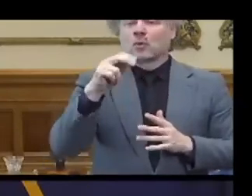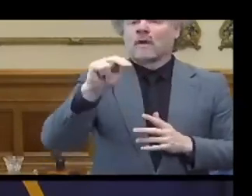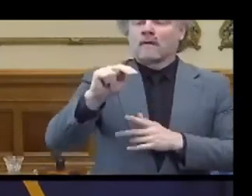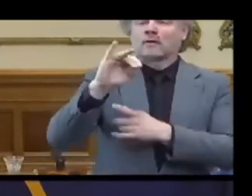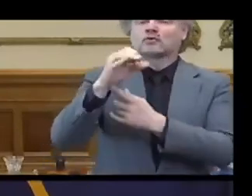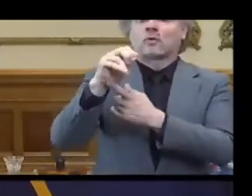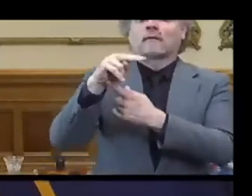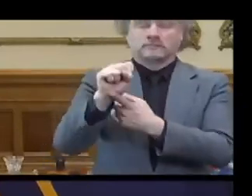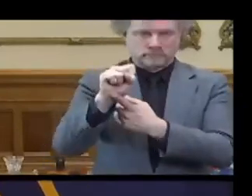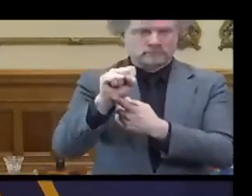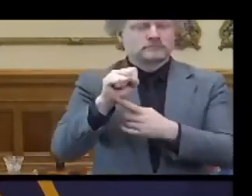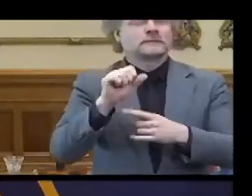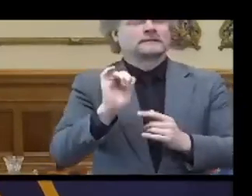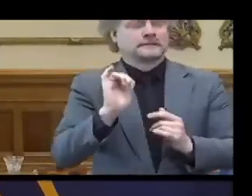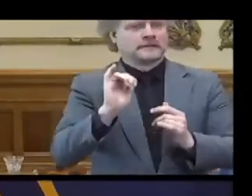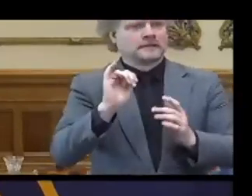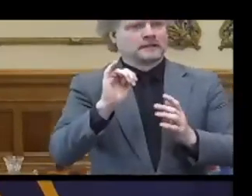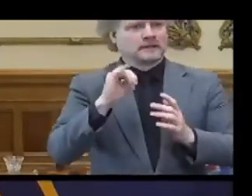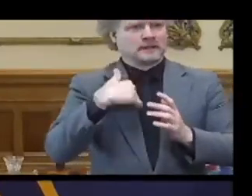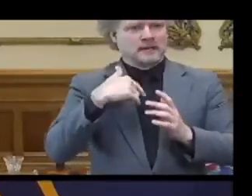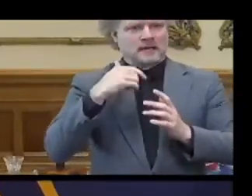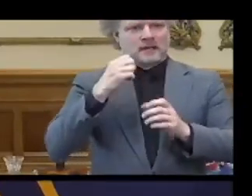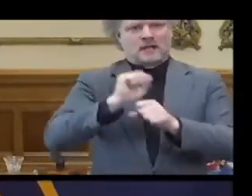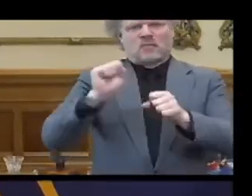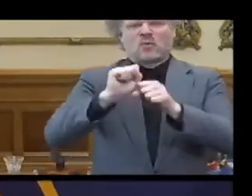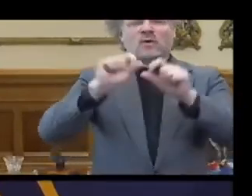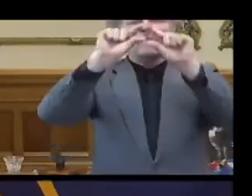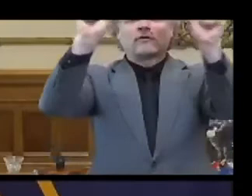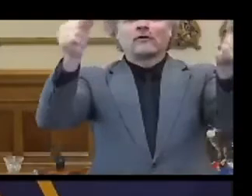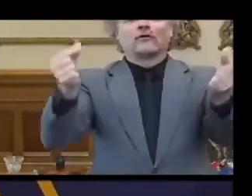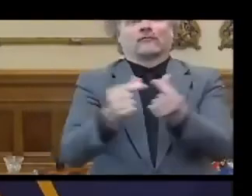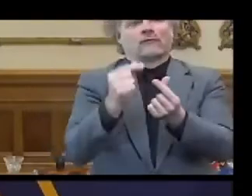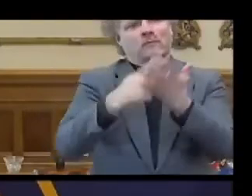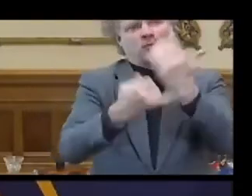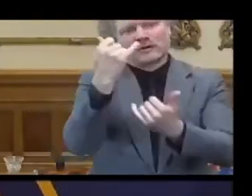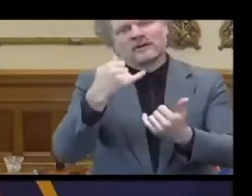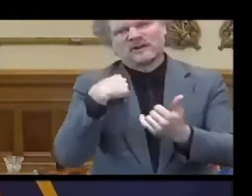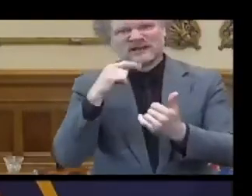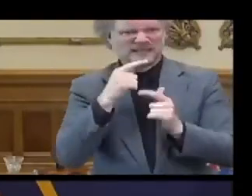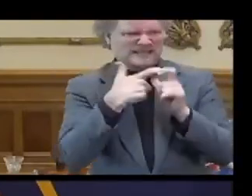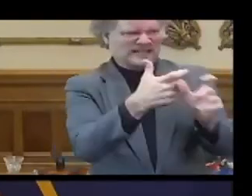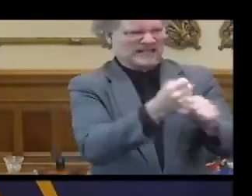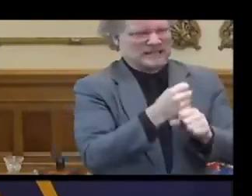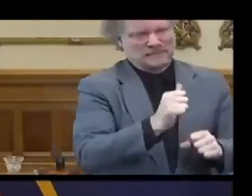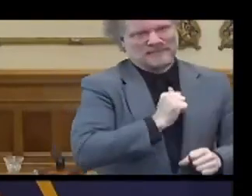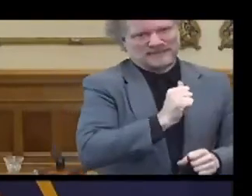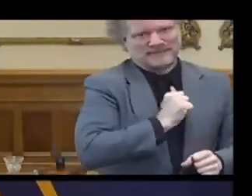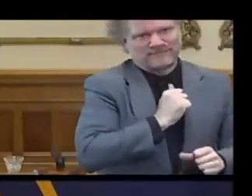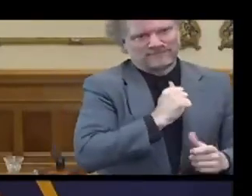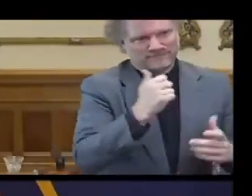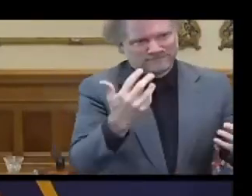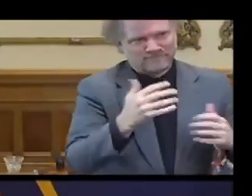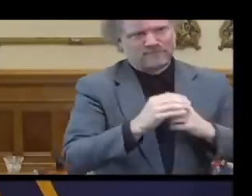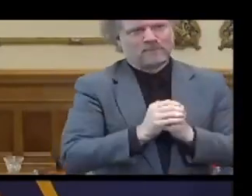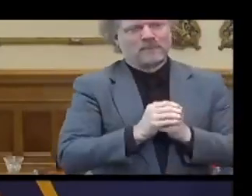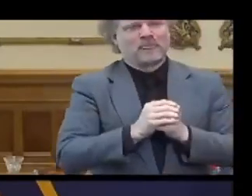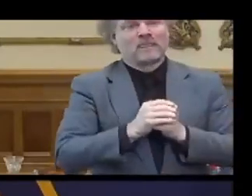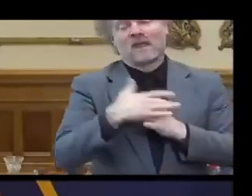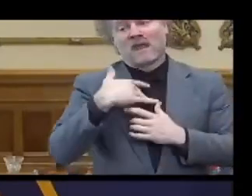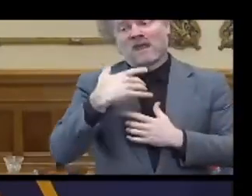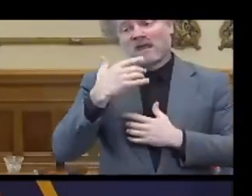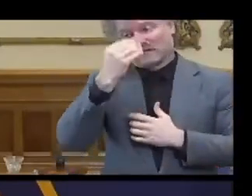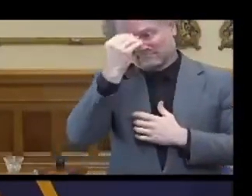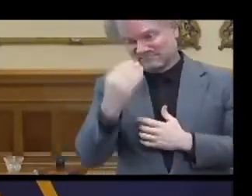I'm working on a framing project, and so I needed to get some supplies to do it myself. And I will tell